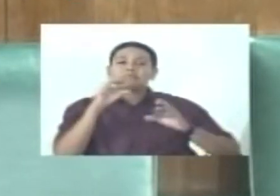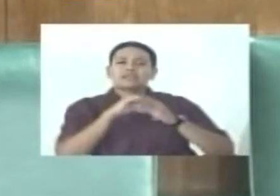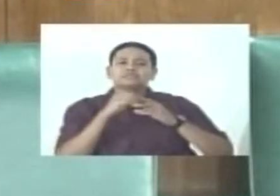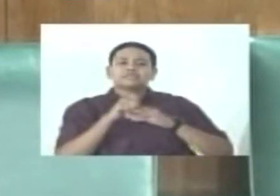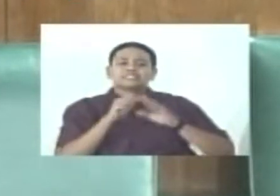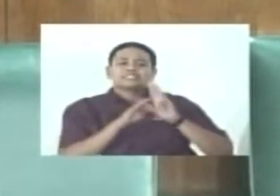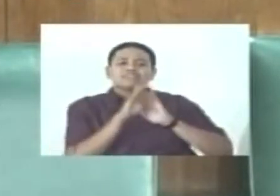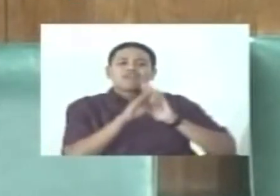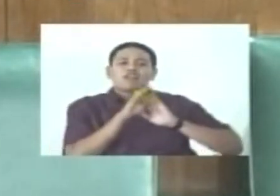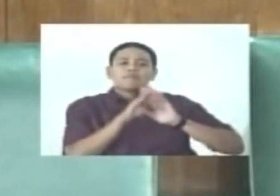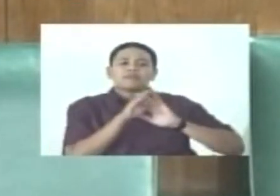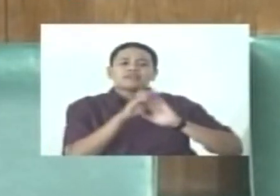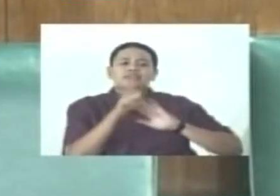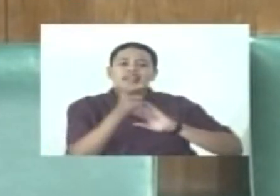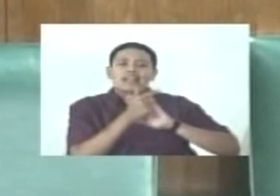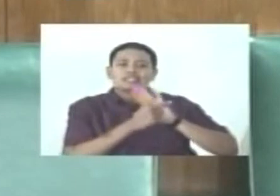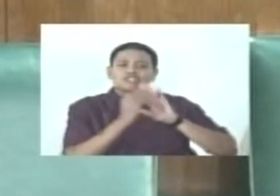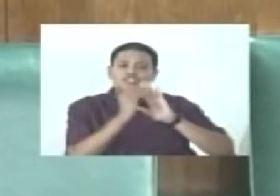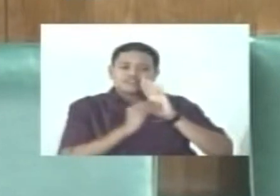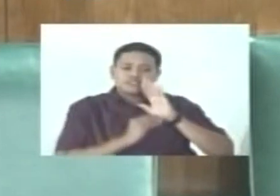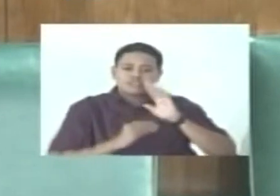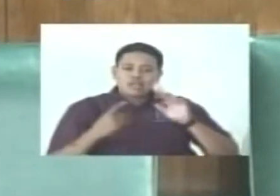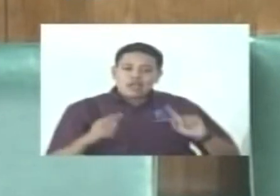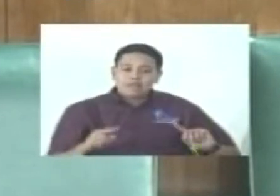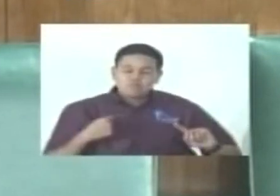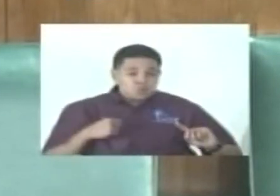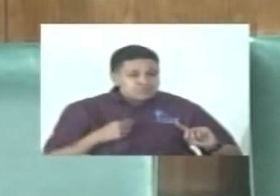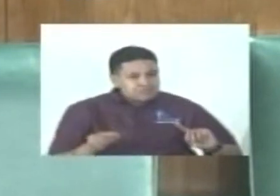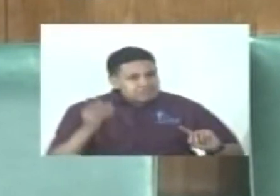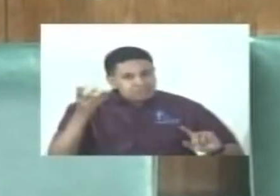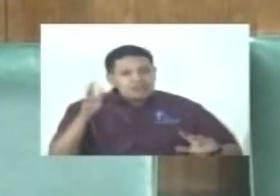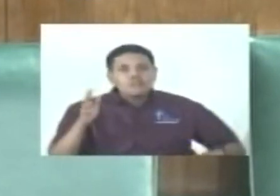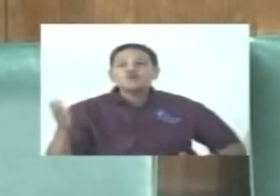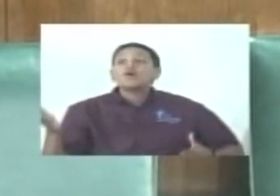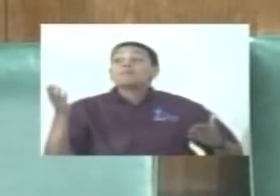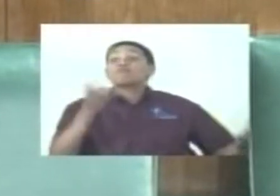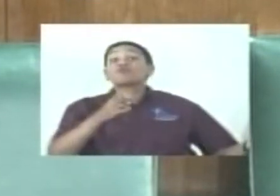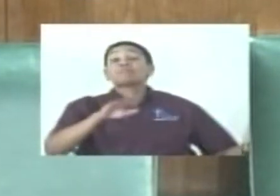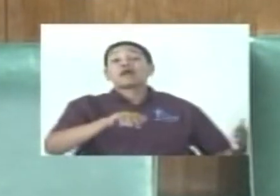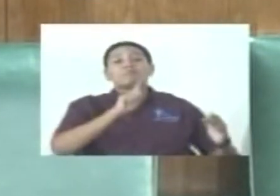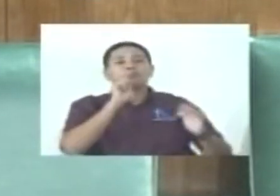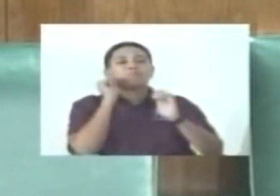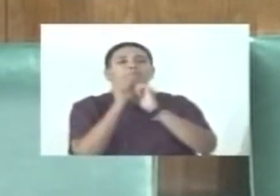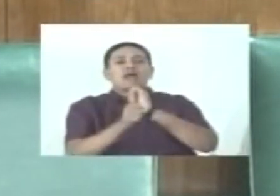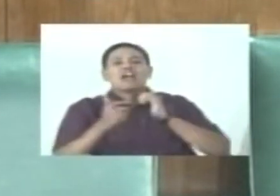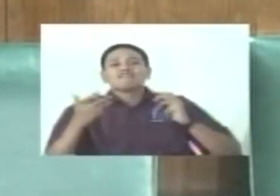in developing the legislation. We bring it to the Parliament and we pass it.